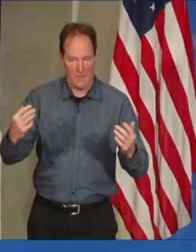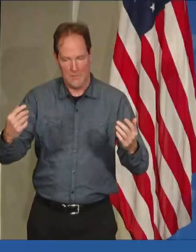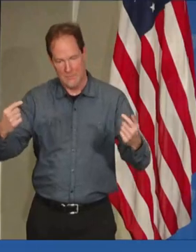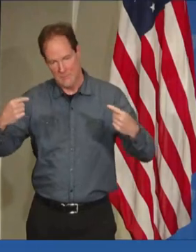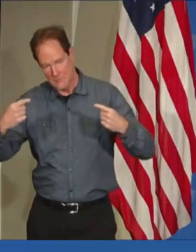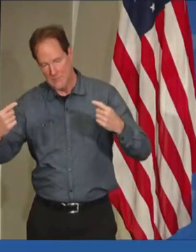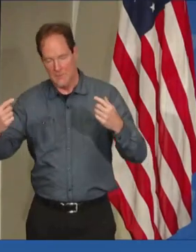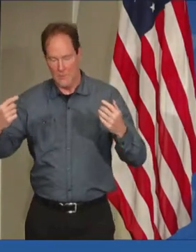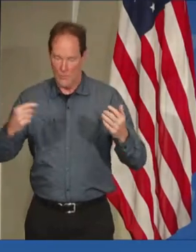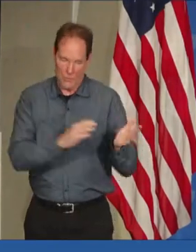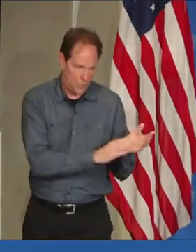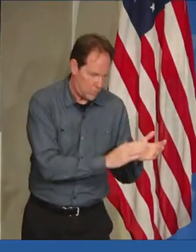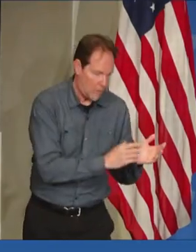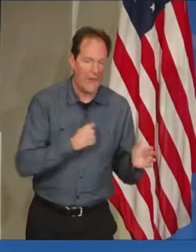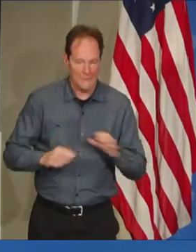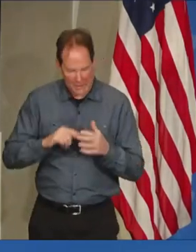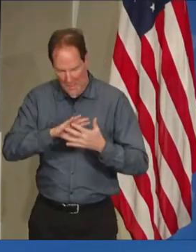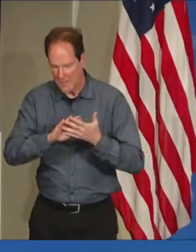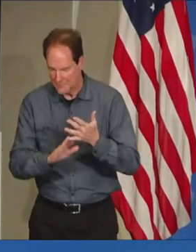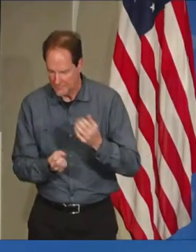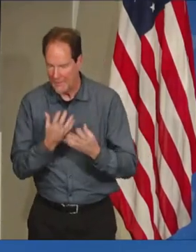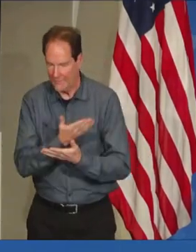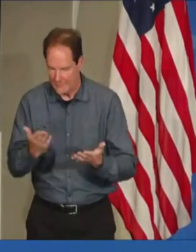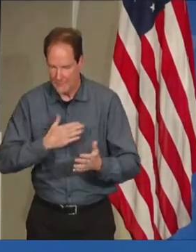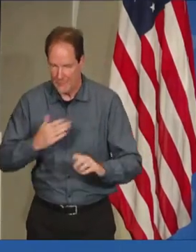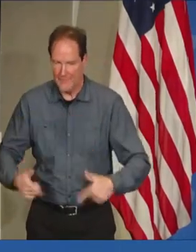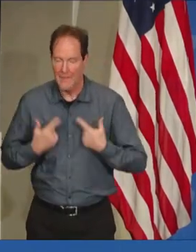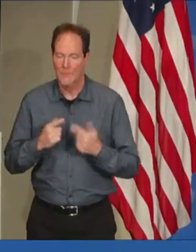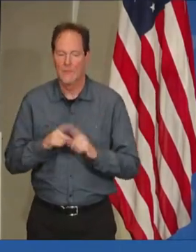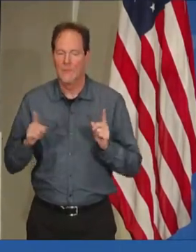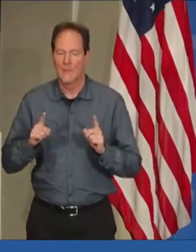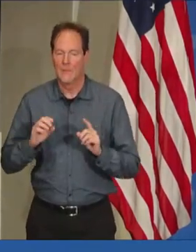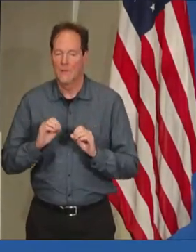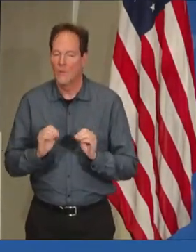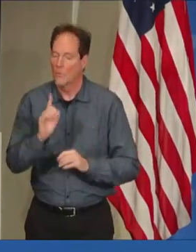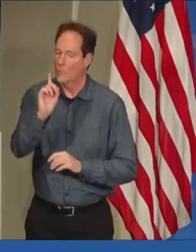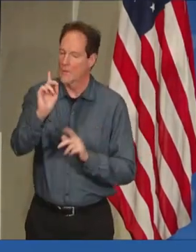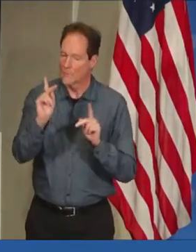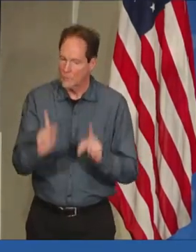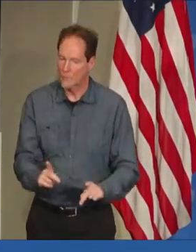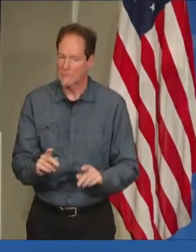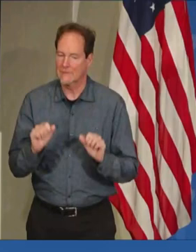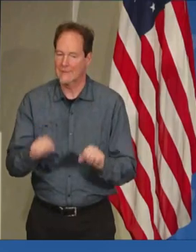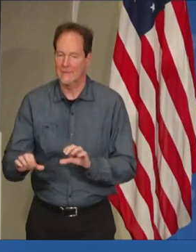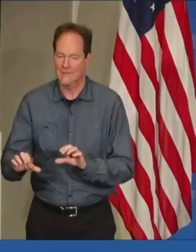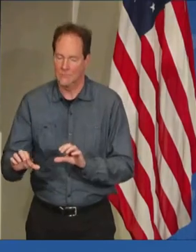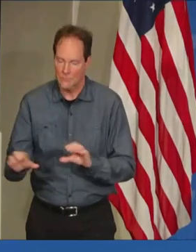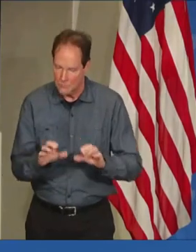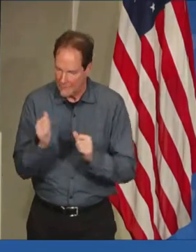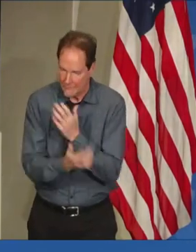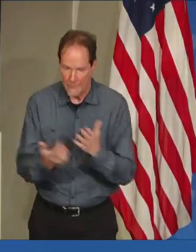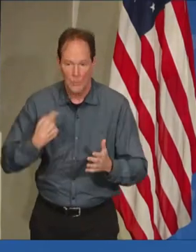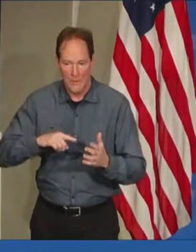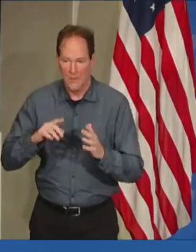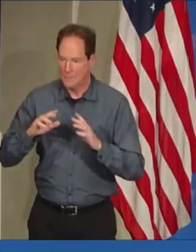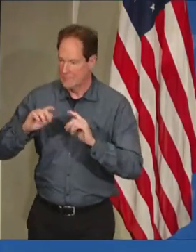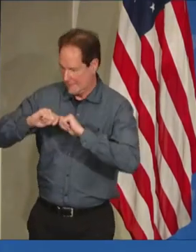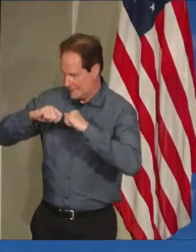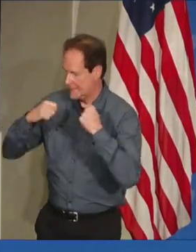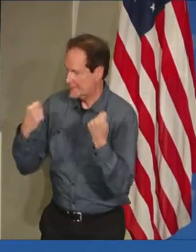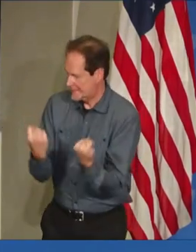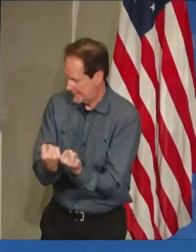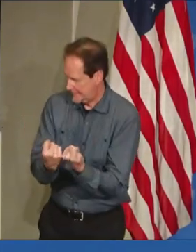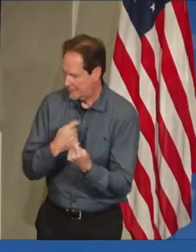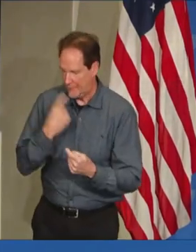my life, but the reality is no one person can ever do anything, everything. And so we're a team, and I